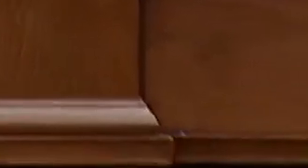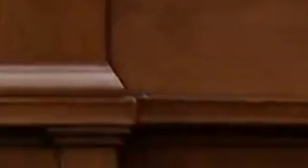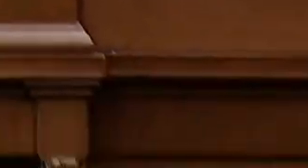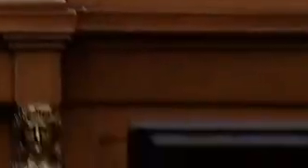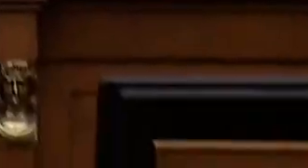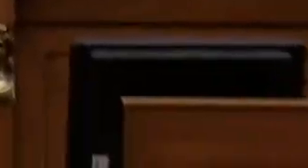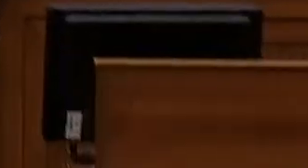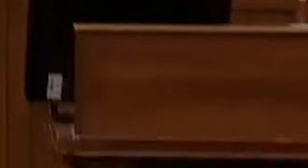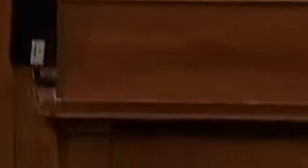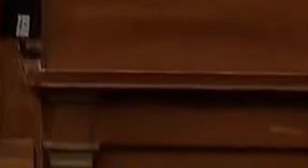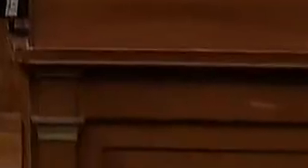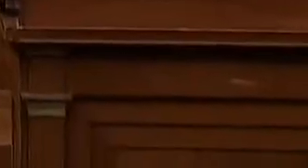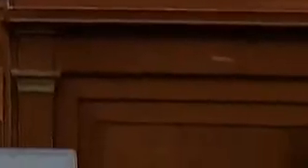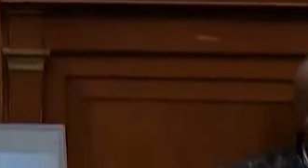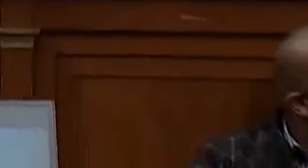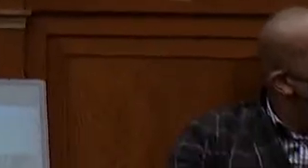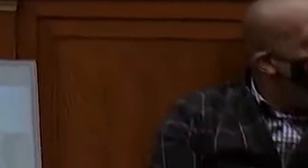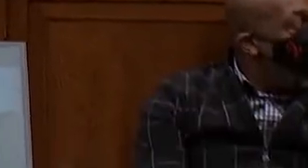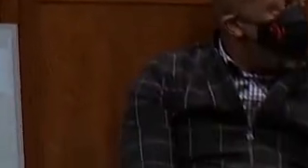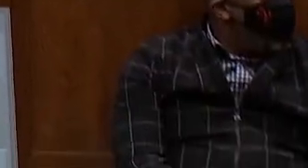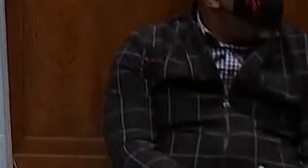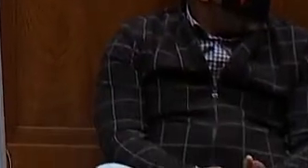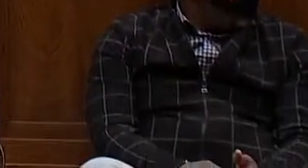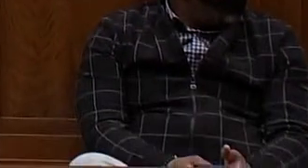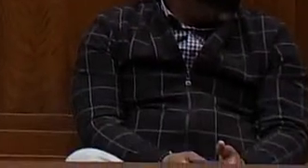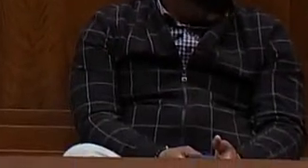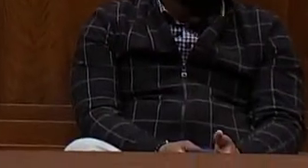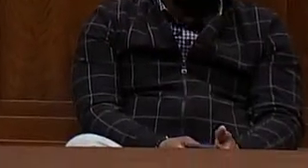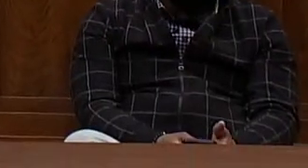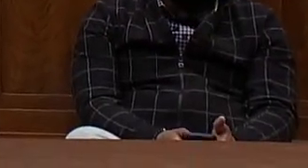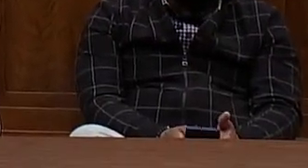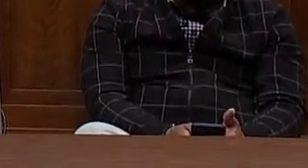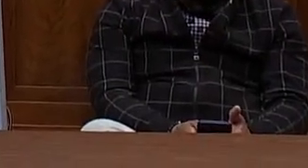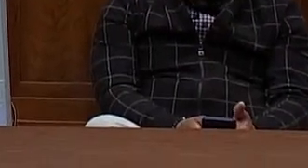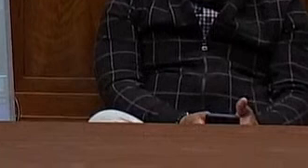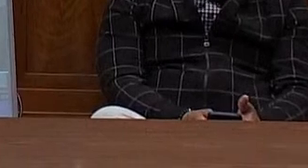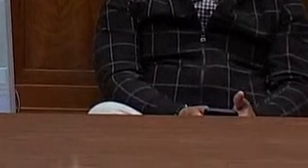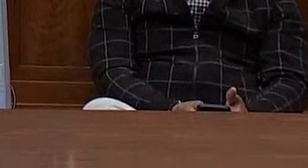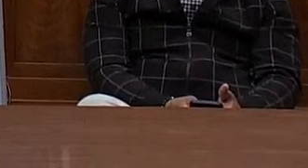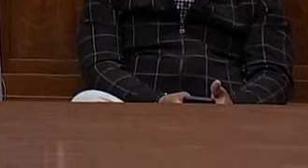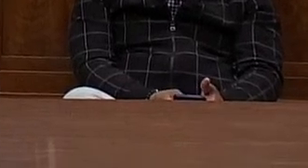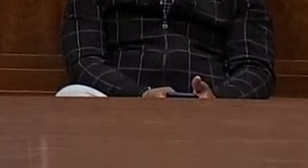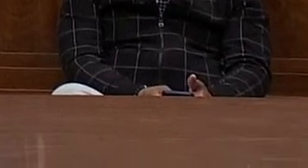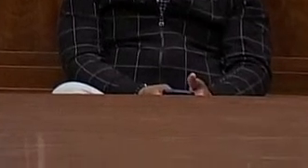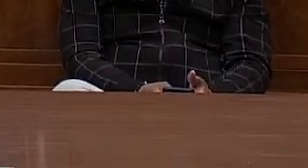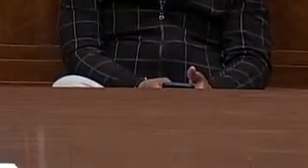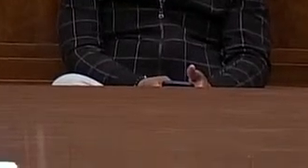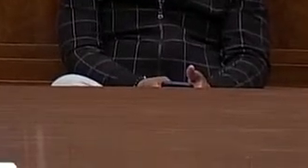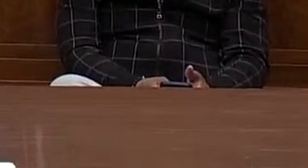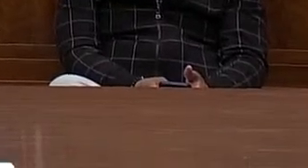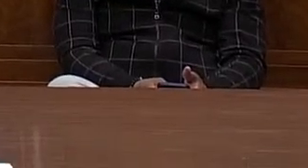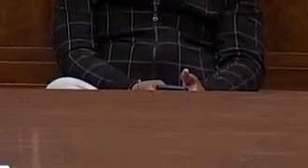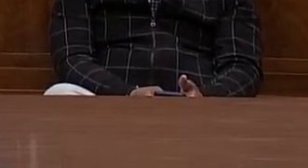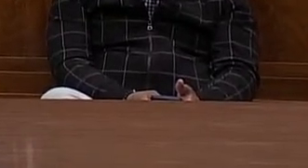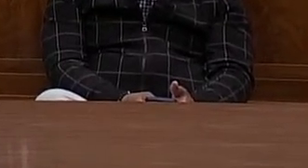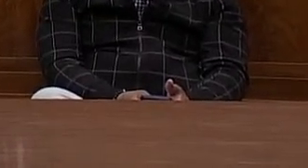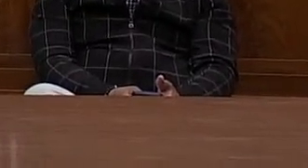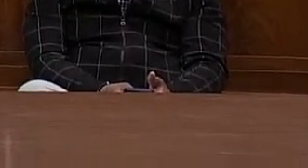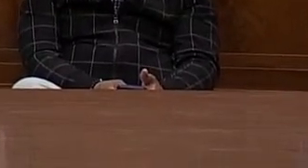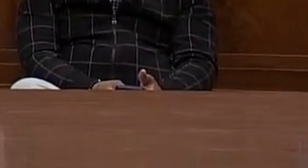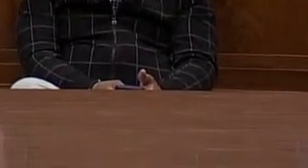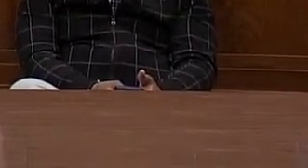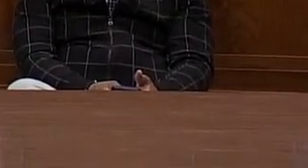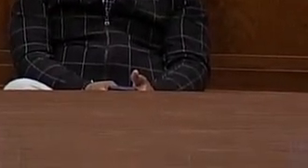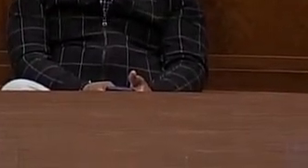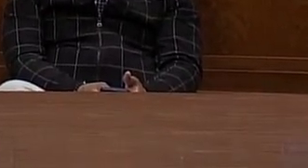district's long-term financial health and viability. I am pleased to provide testimony today on the district finances, the current